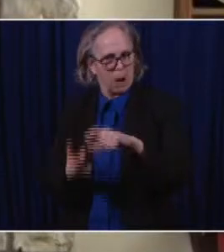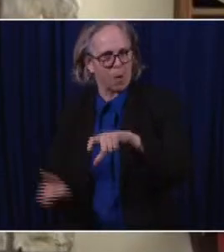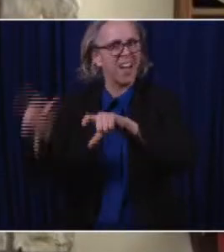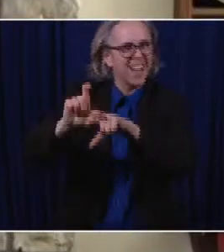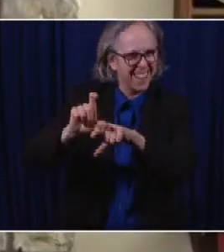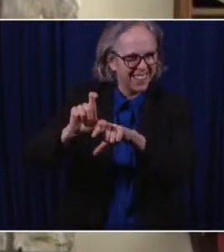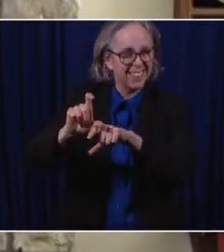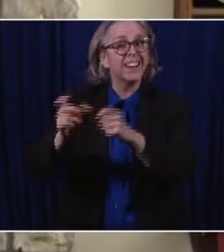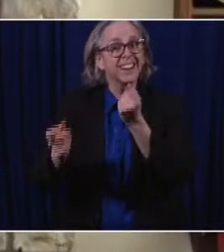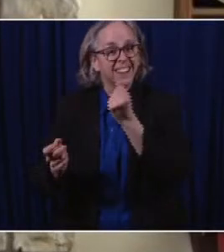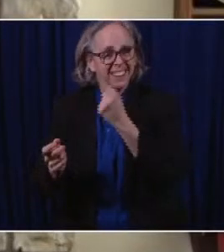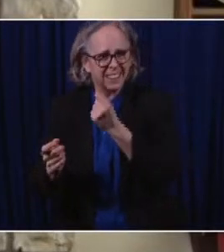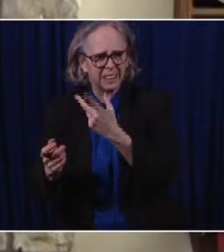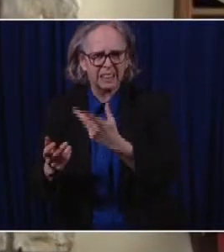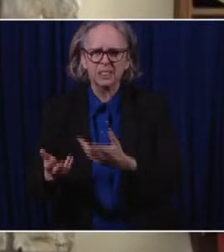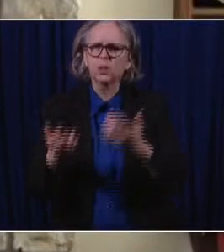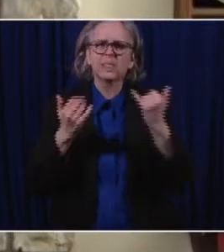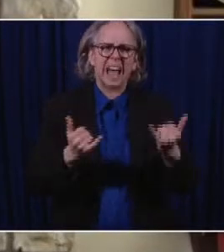begin a discussion